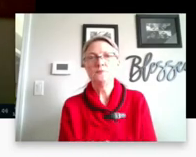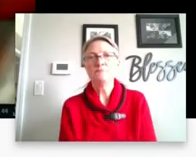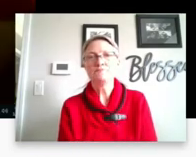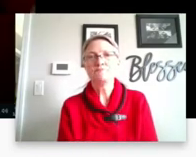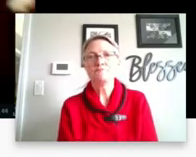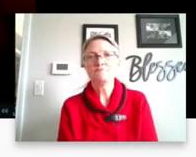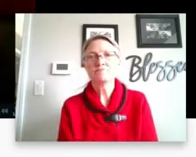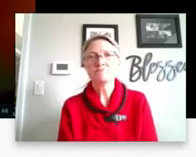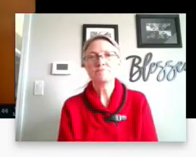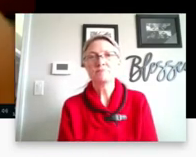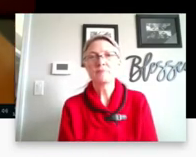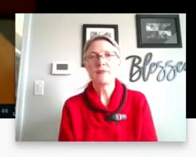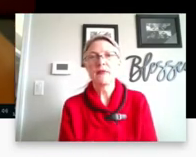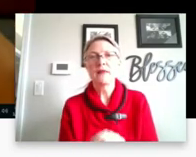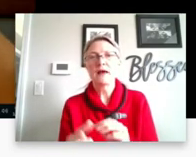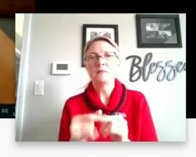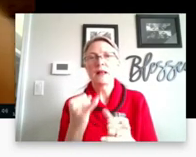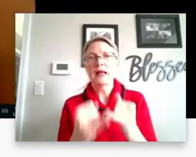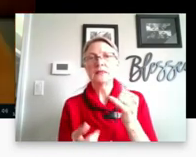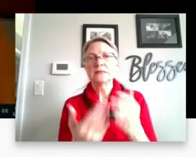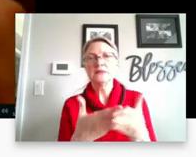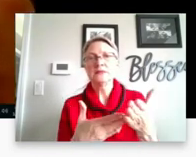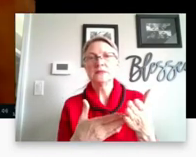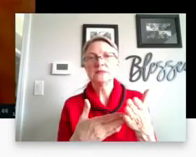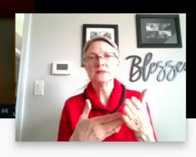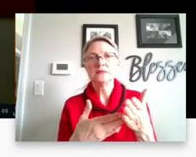inches section. And then here's my last piece.